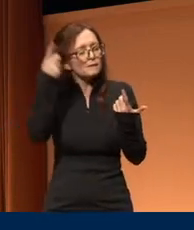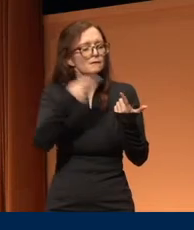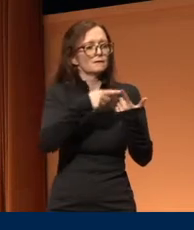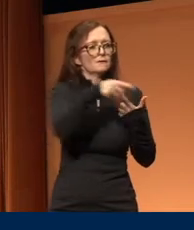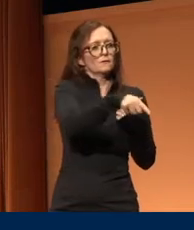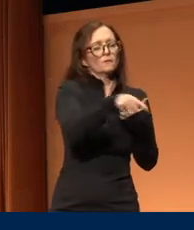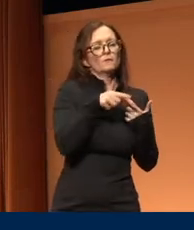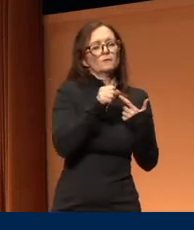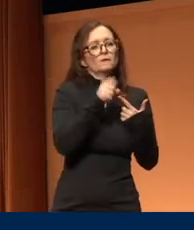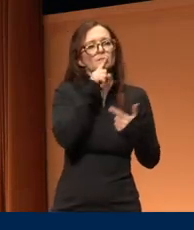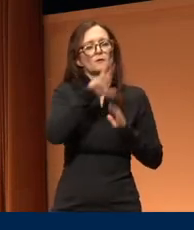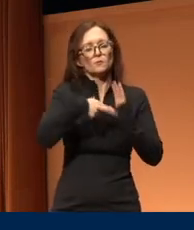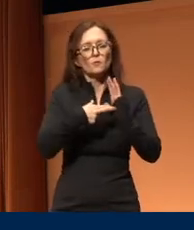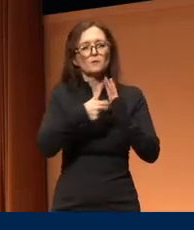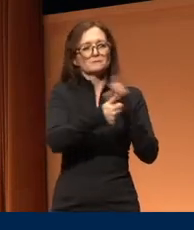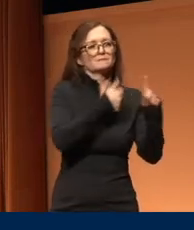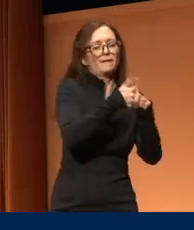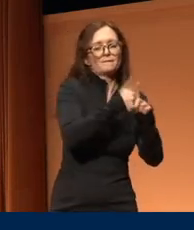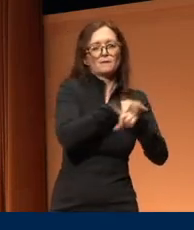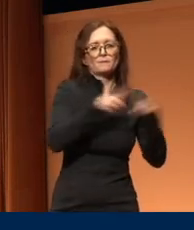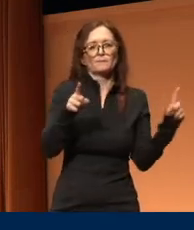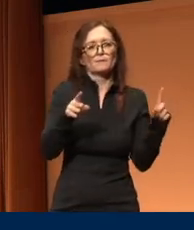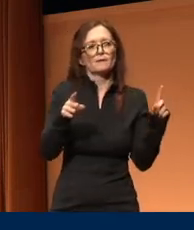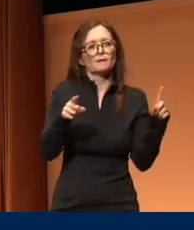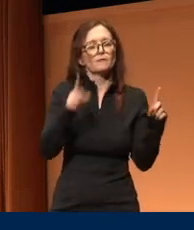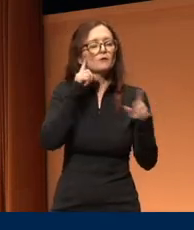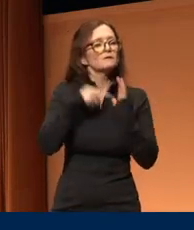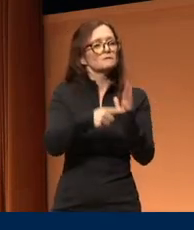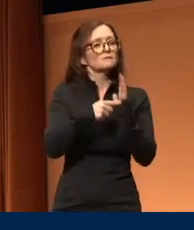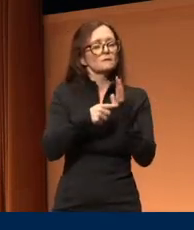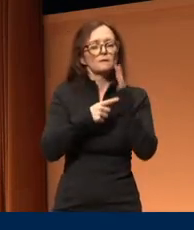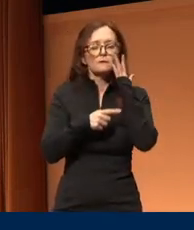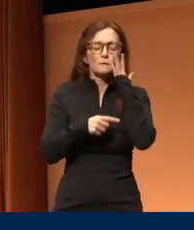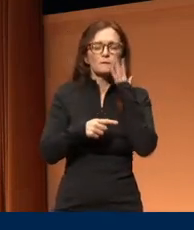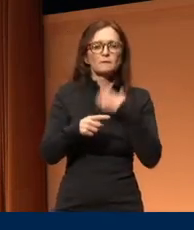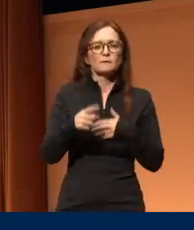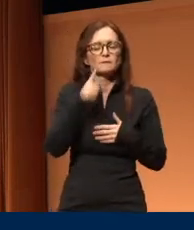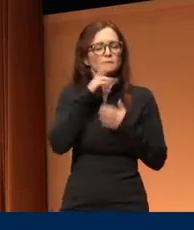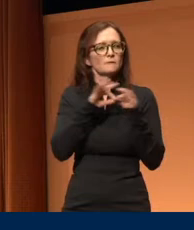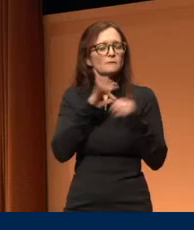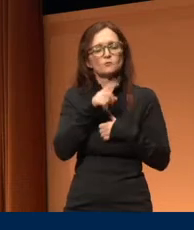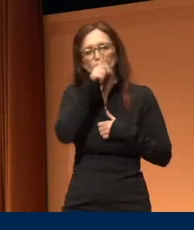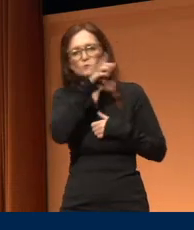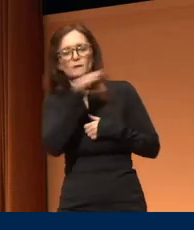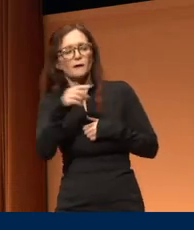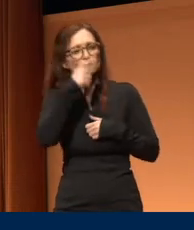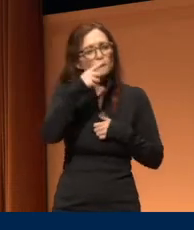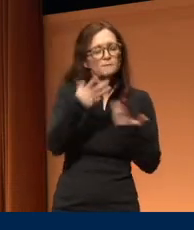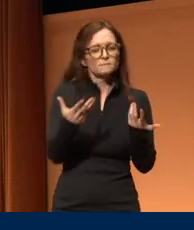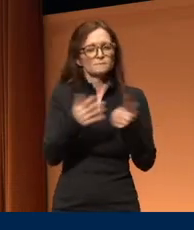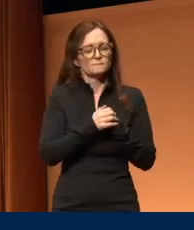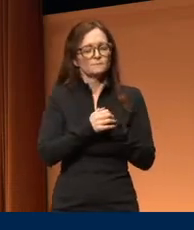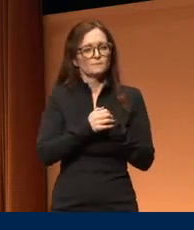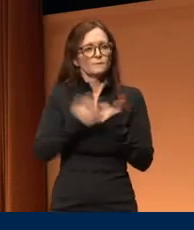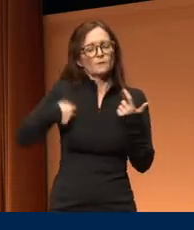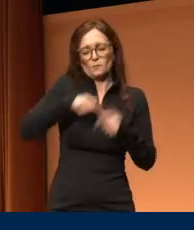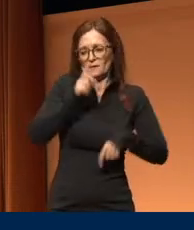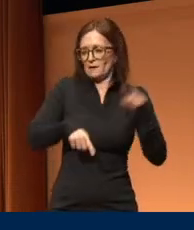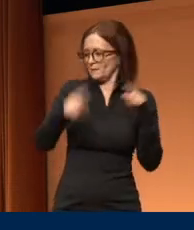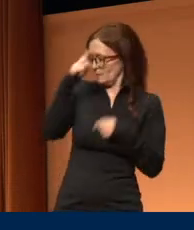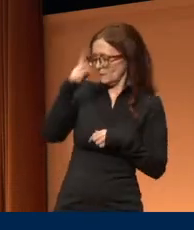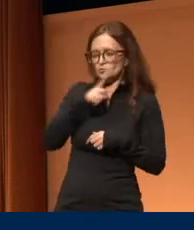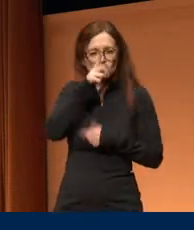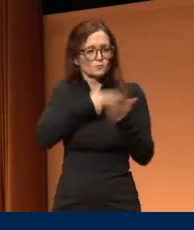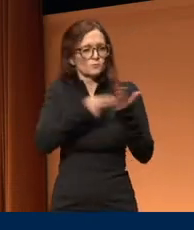political, even, in the Rawlsian sense, following, for example, Joshua Cohen in his essay, Truth and Public Reason. We can think of truth